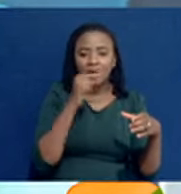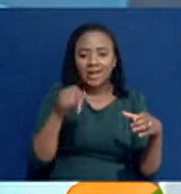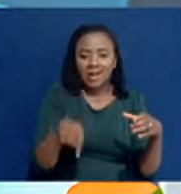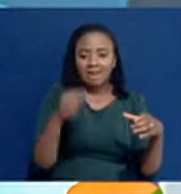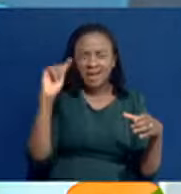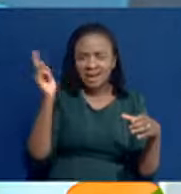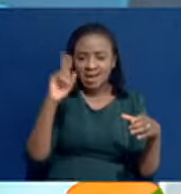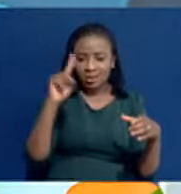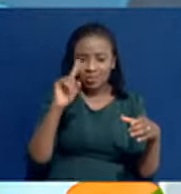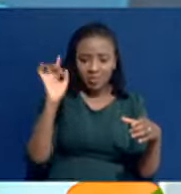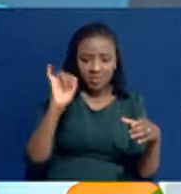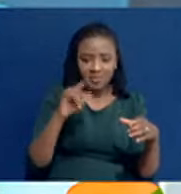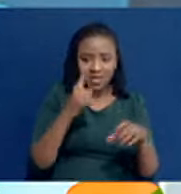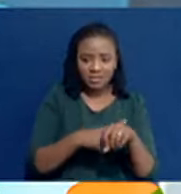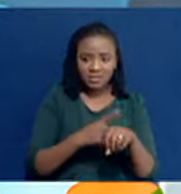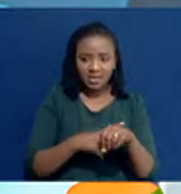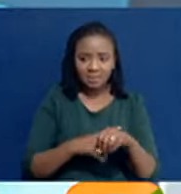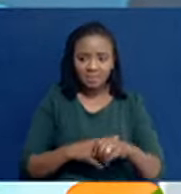from,